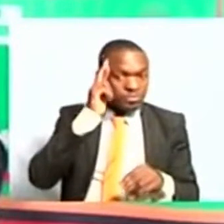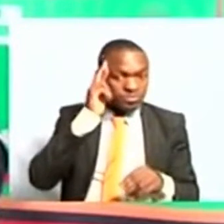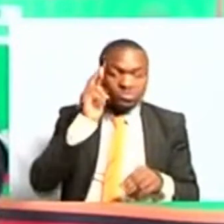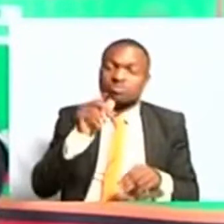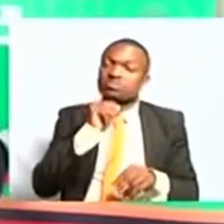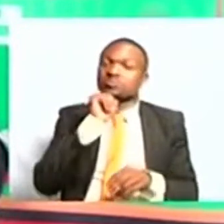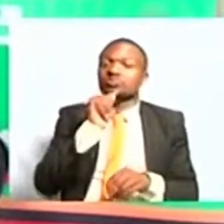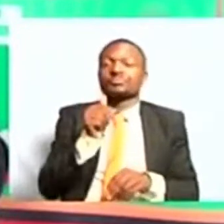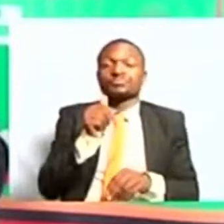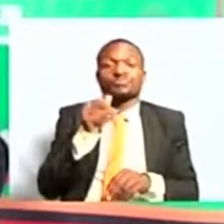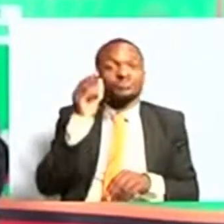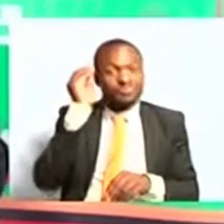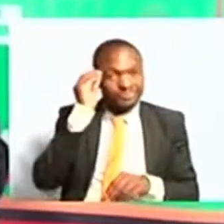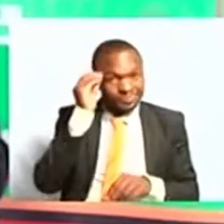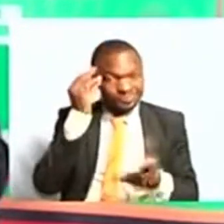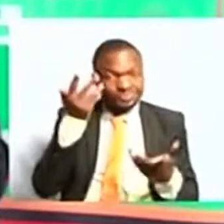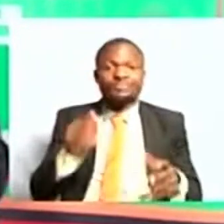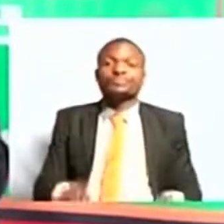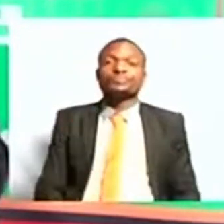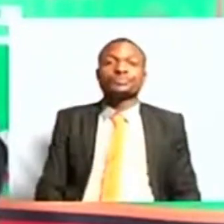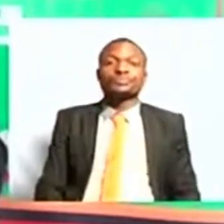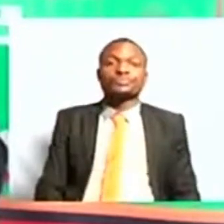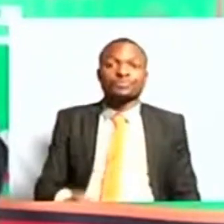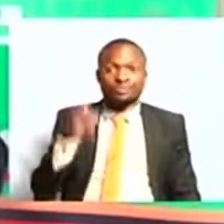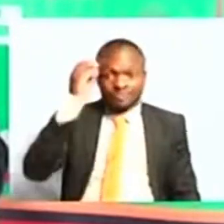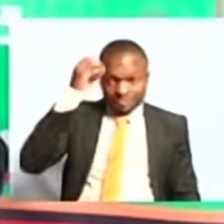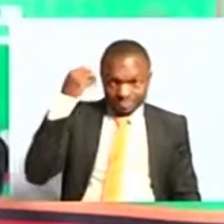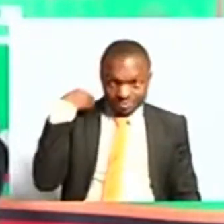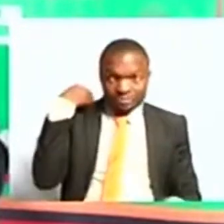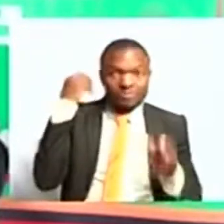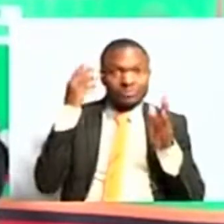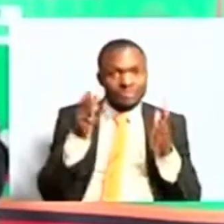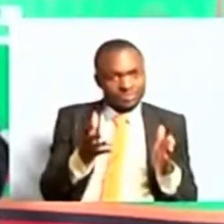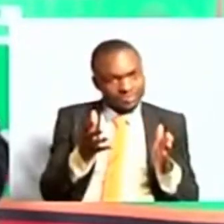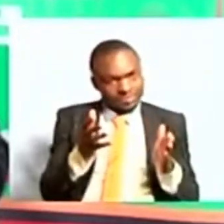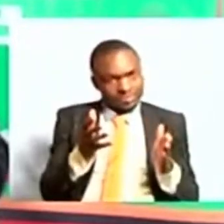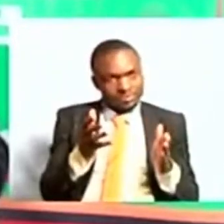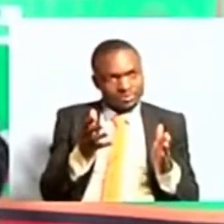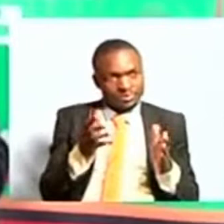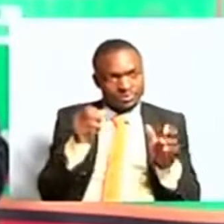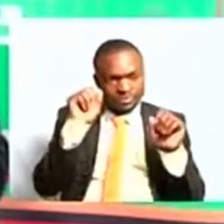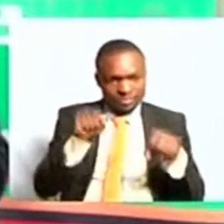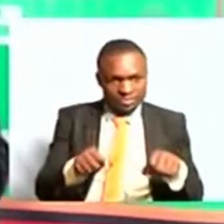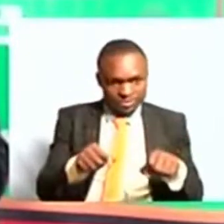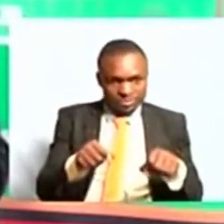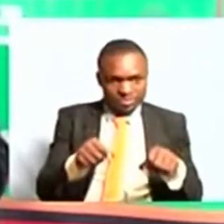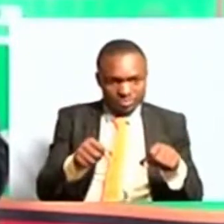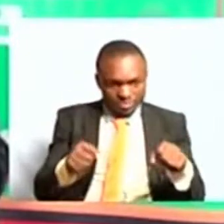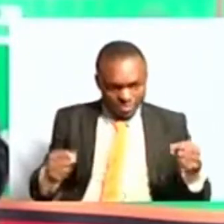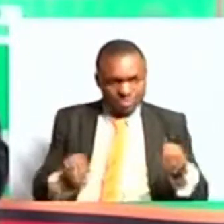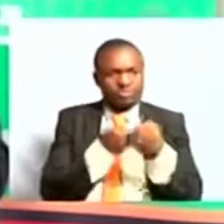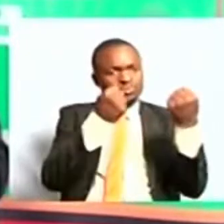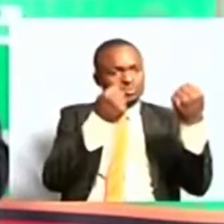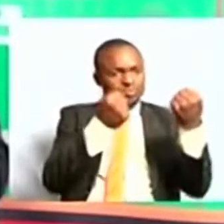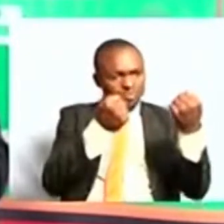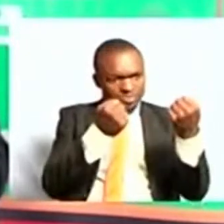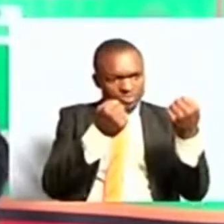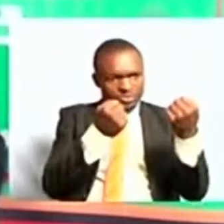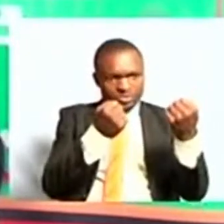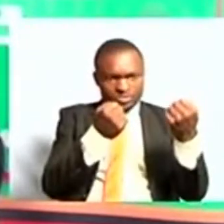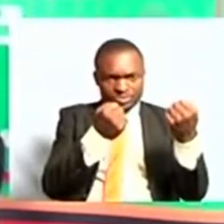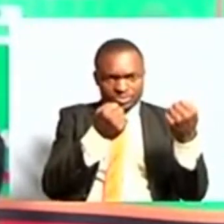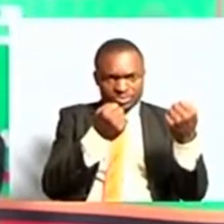not be privy to, the officer maybe hits or bumps into his vehicle and then